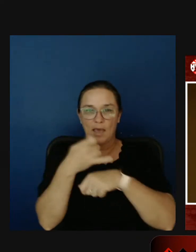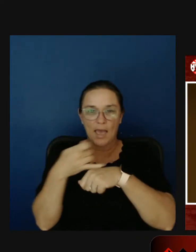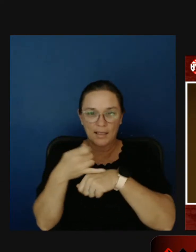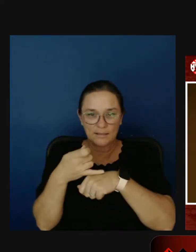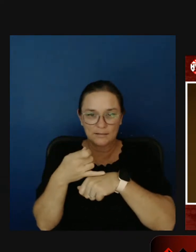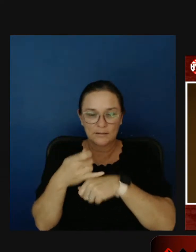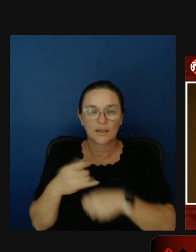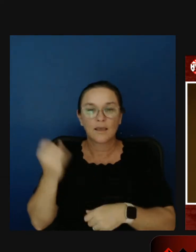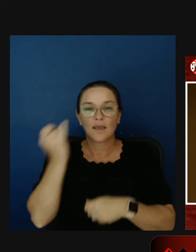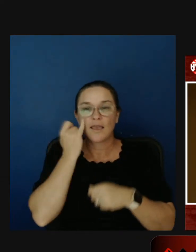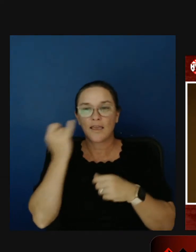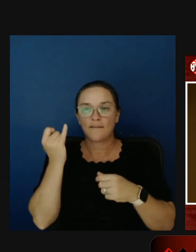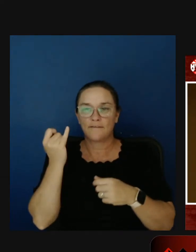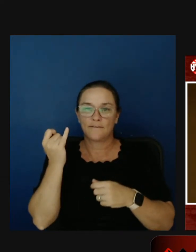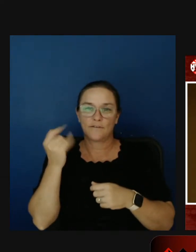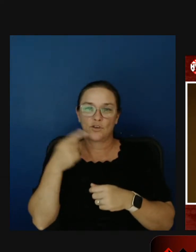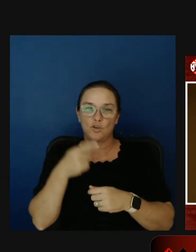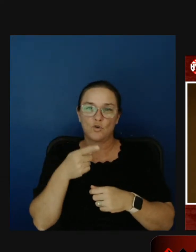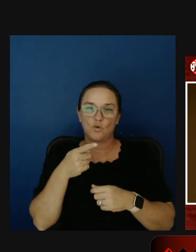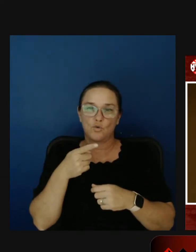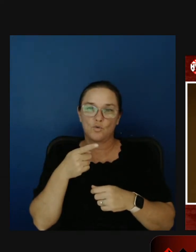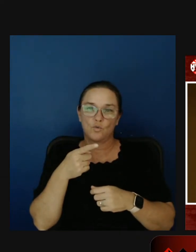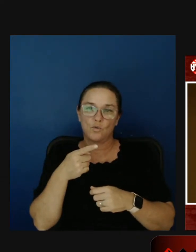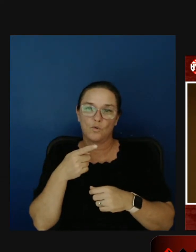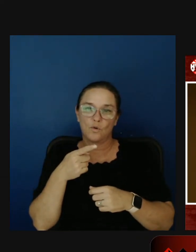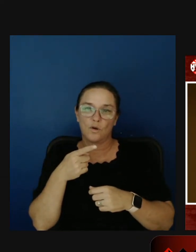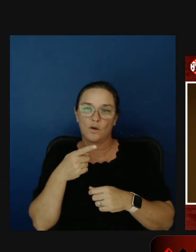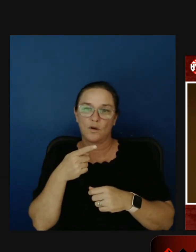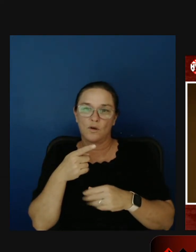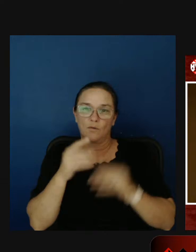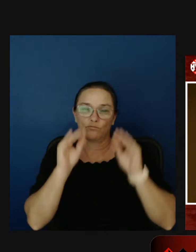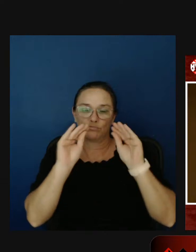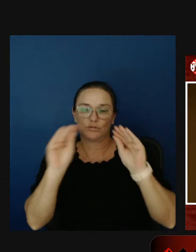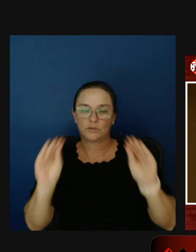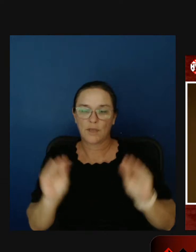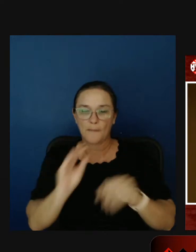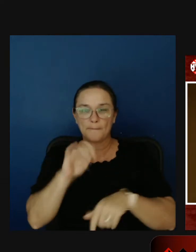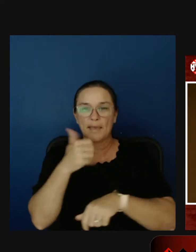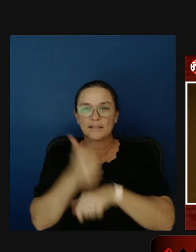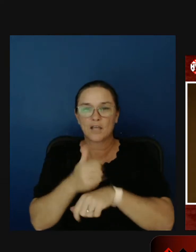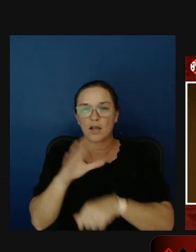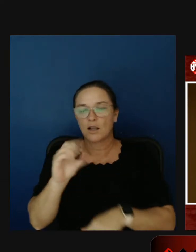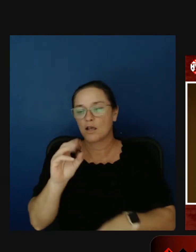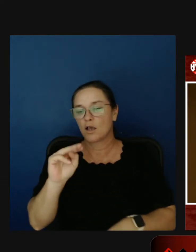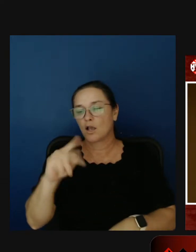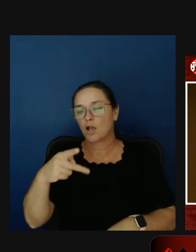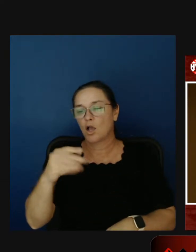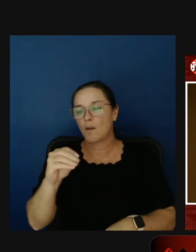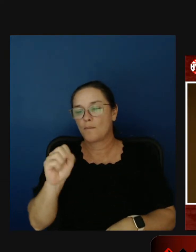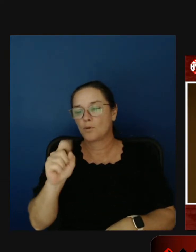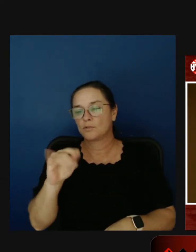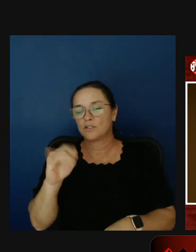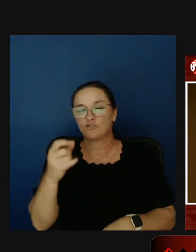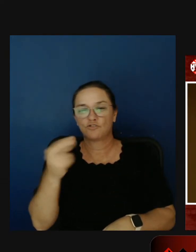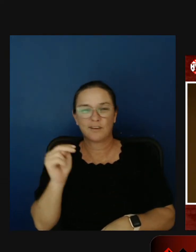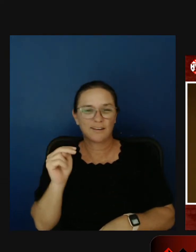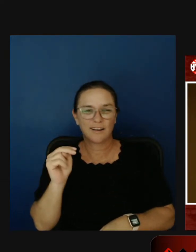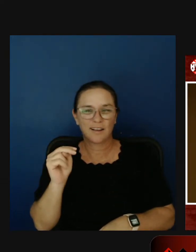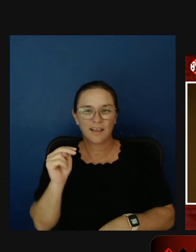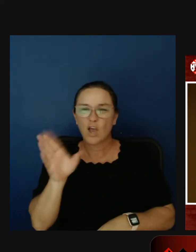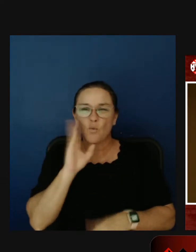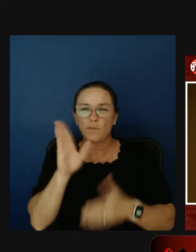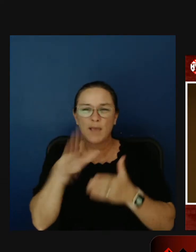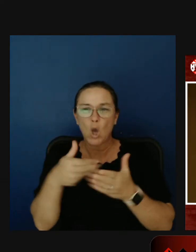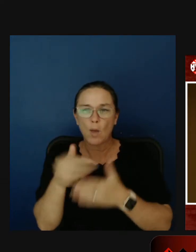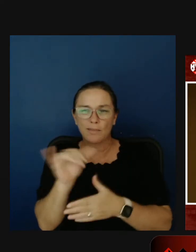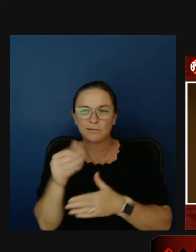were to map all these eruptions based on composition, this map would be very boring. It'd be almost all the same color because